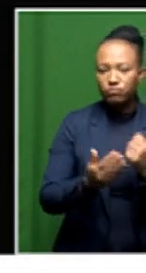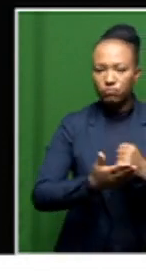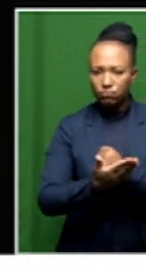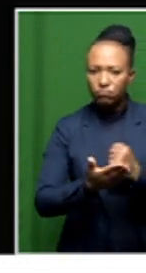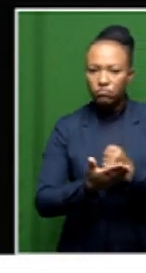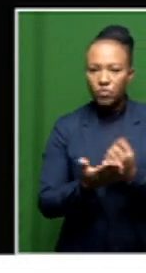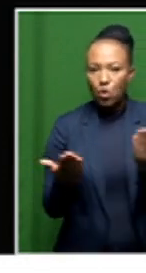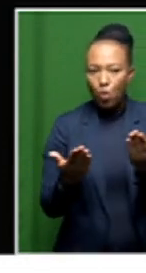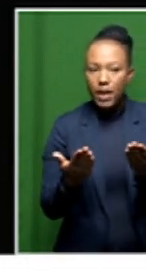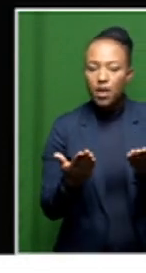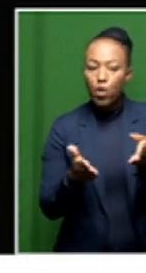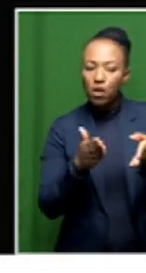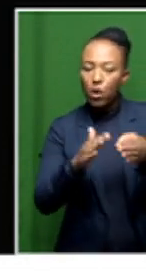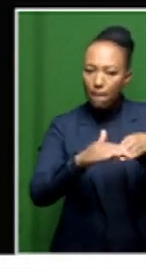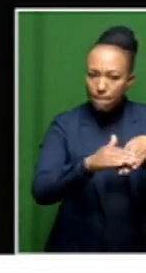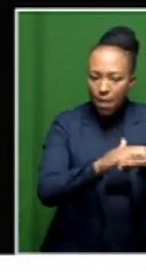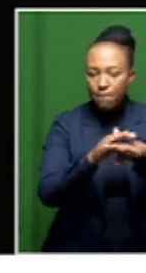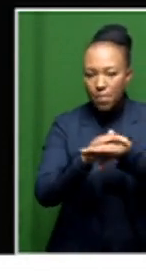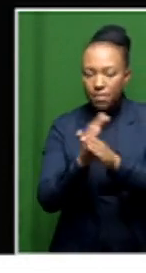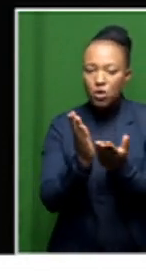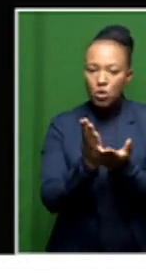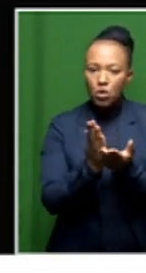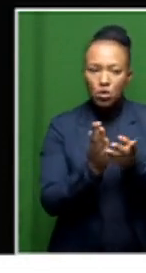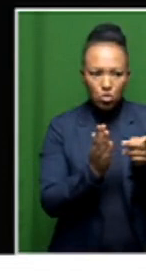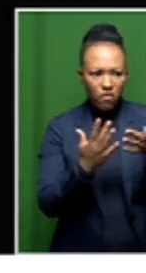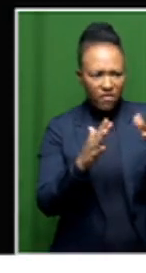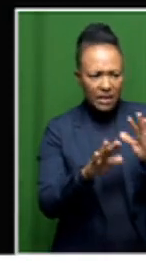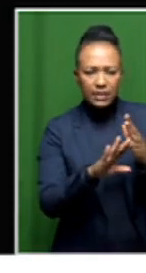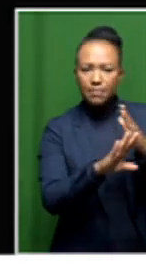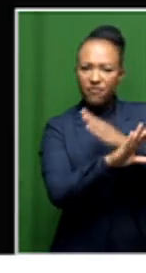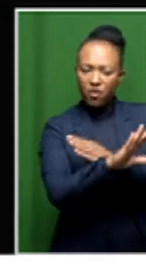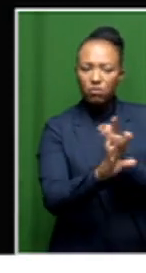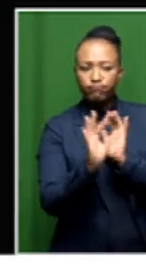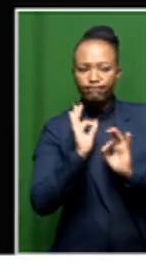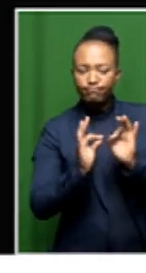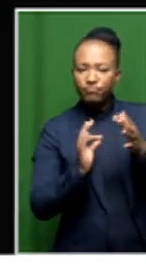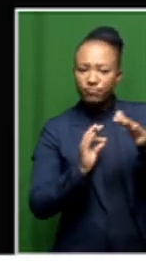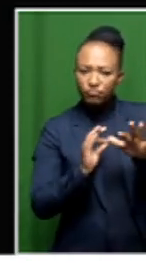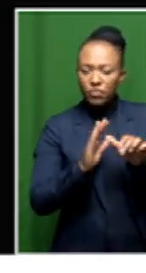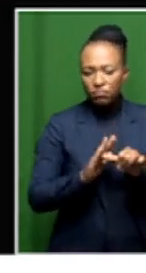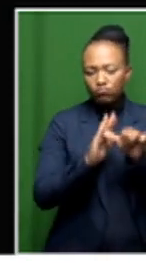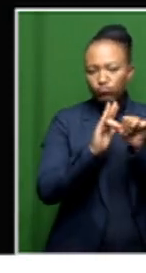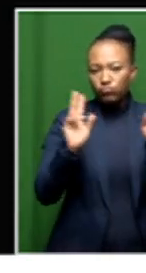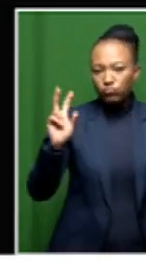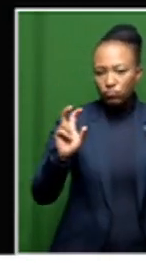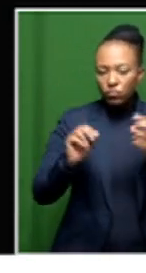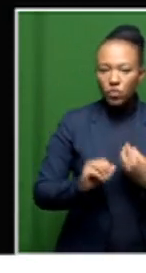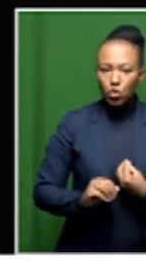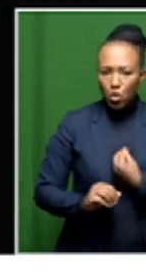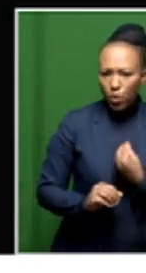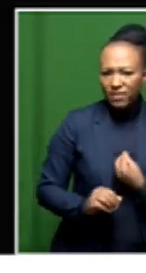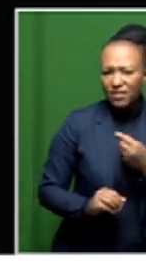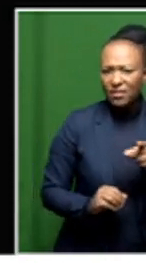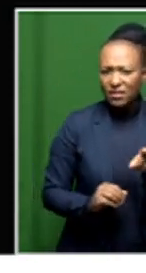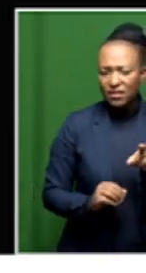we are in schools. You did at the very beginning raise an important issue about the youth who are outside